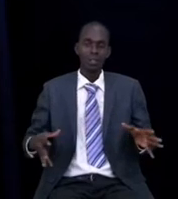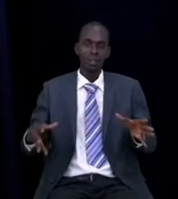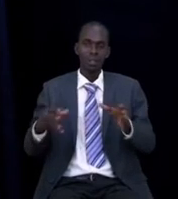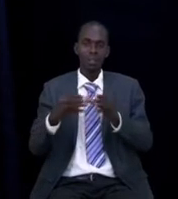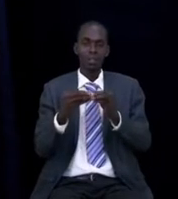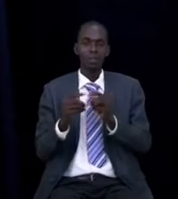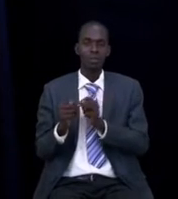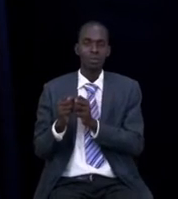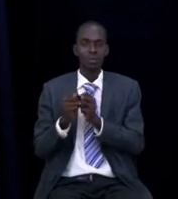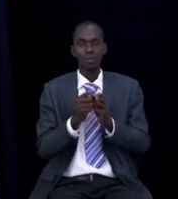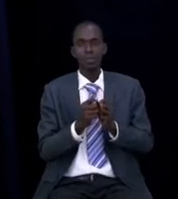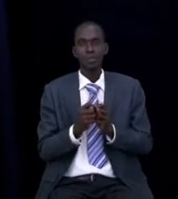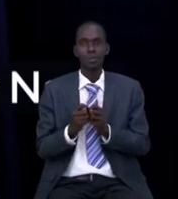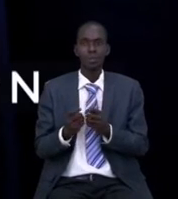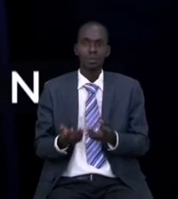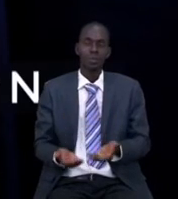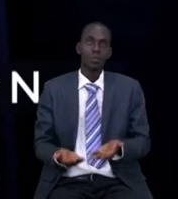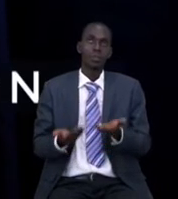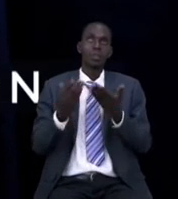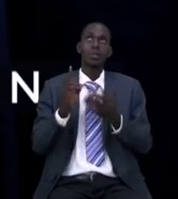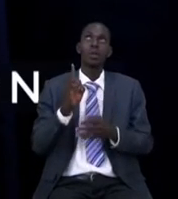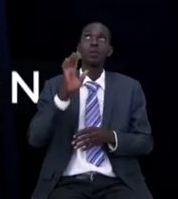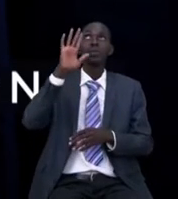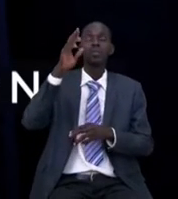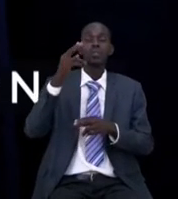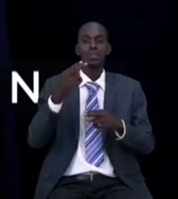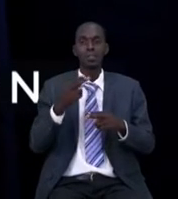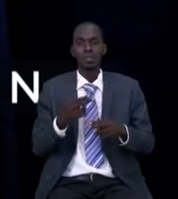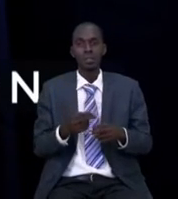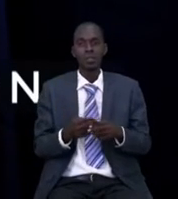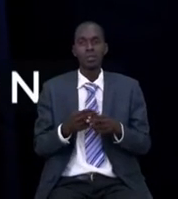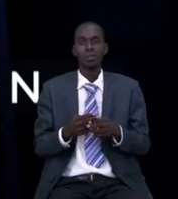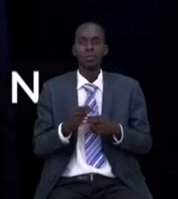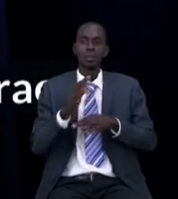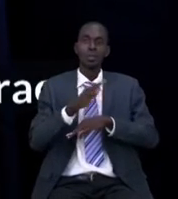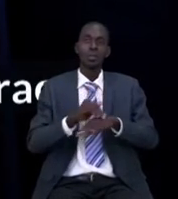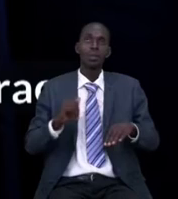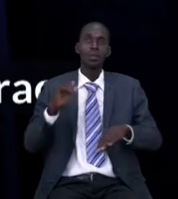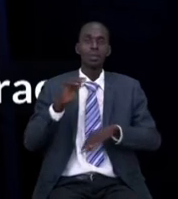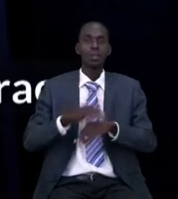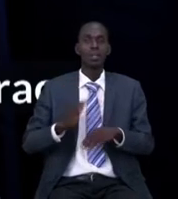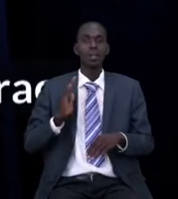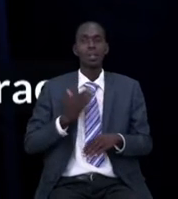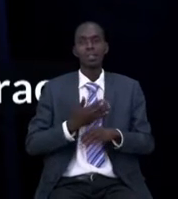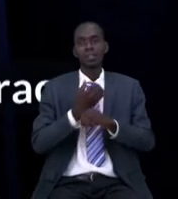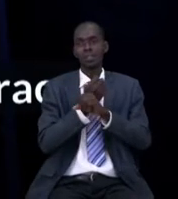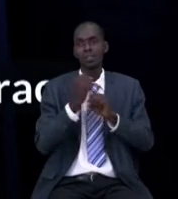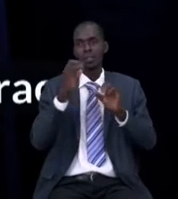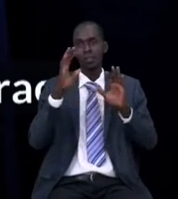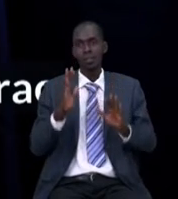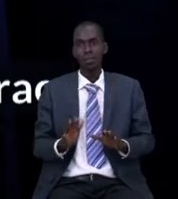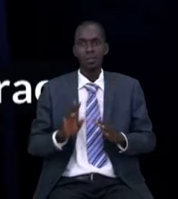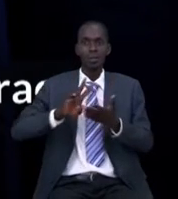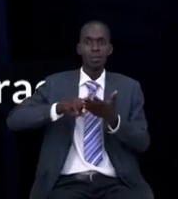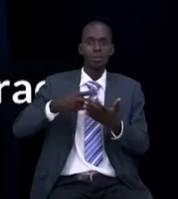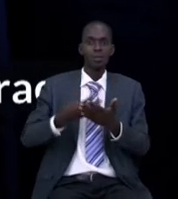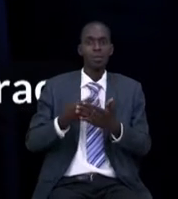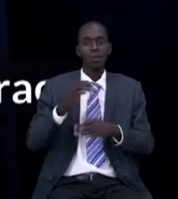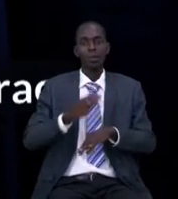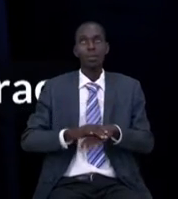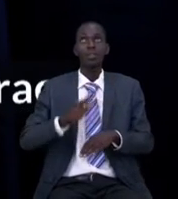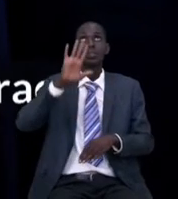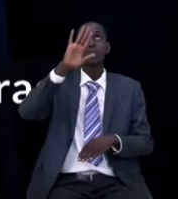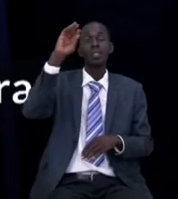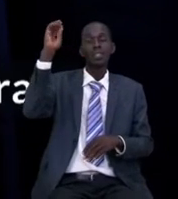together to lift up your name, to call on our Savior, fall on your